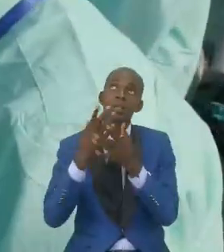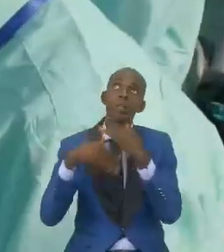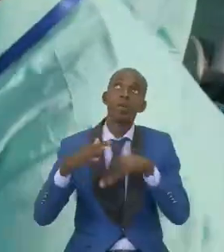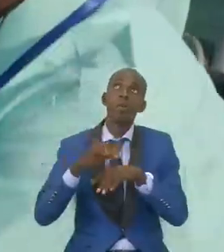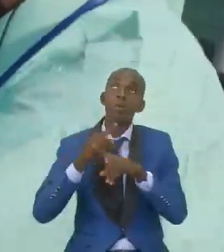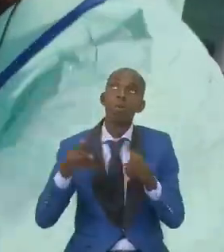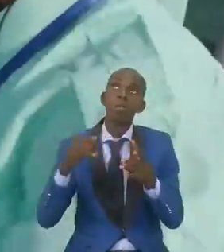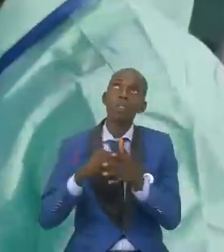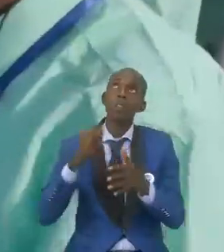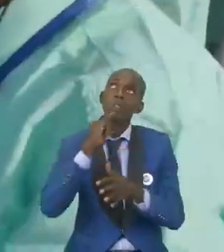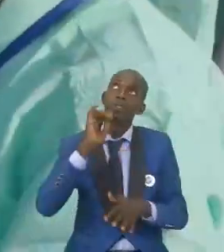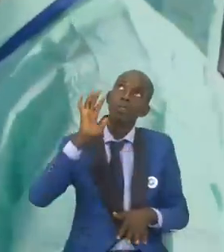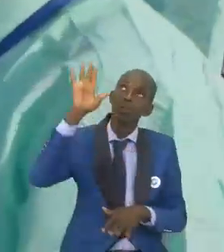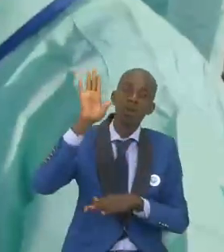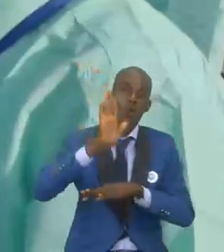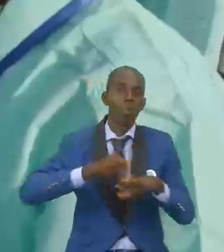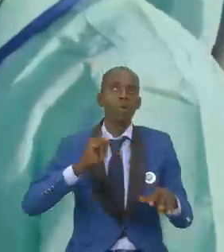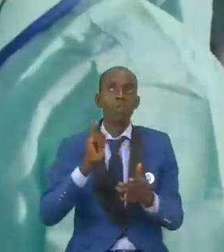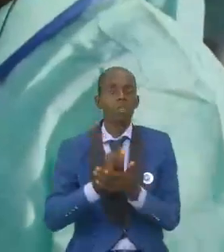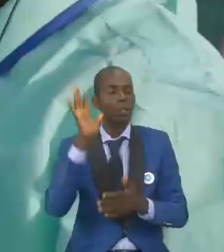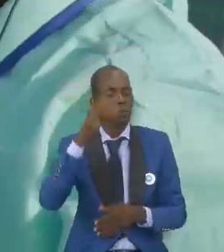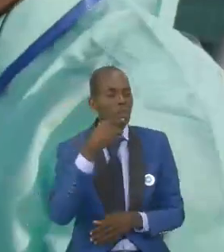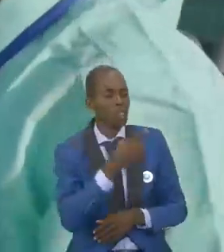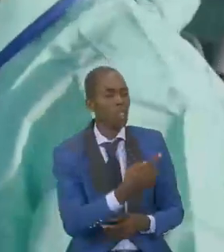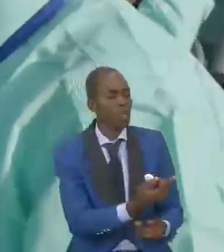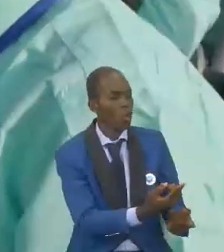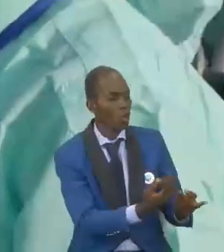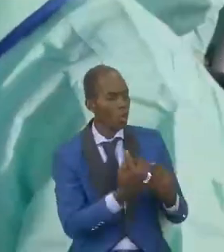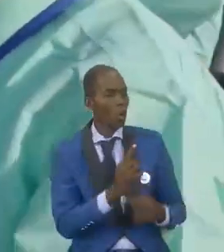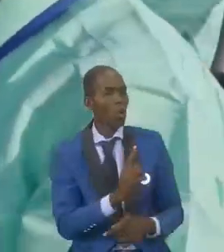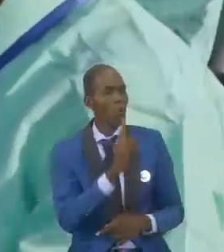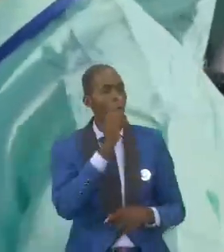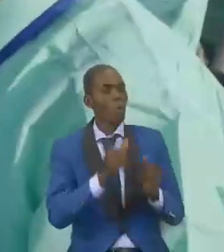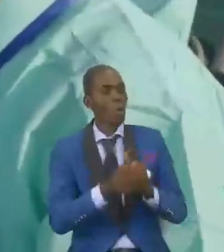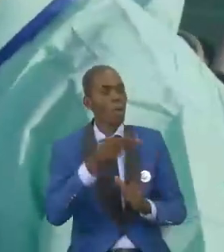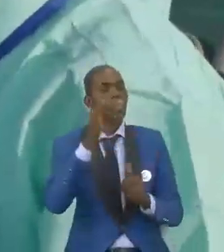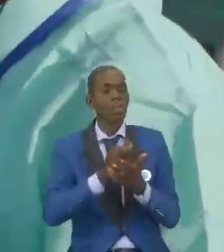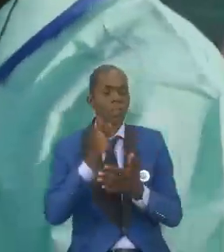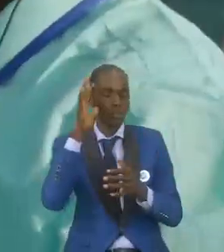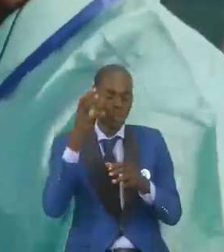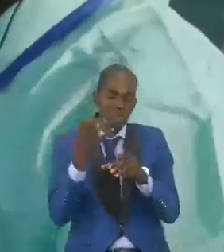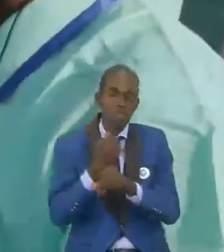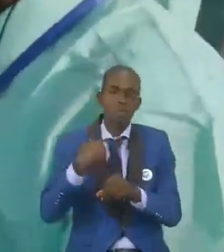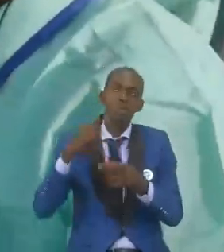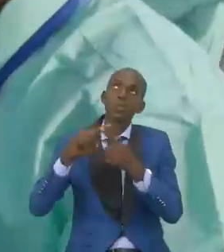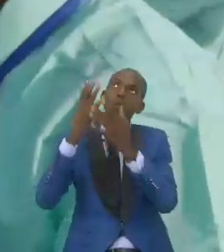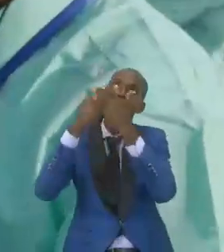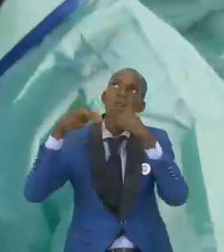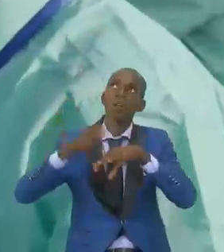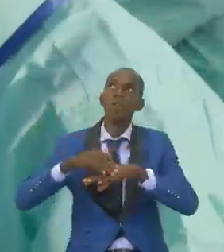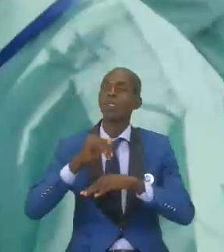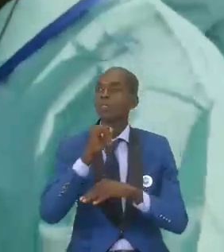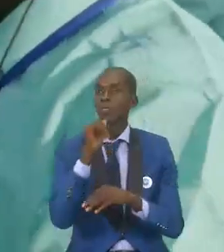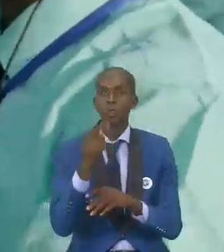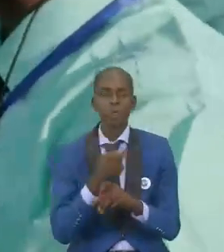will say, come up higher, that will take me to heaven, not the